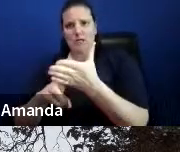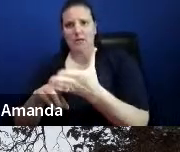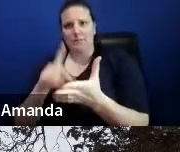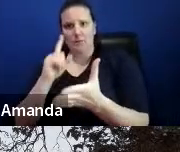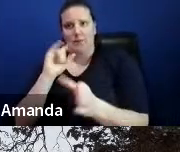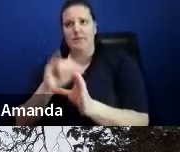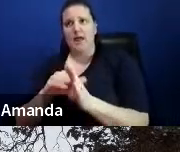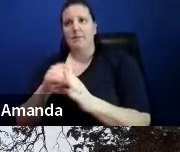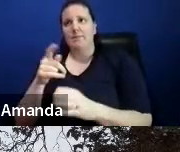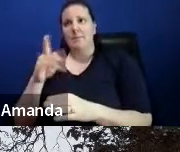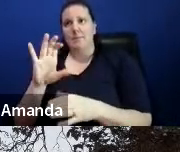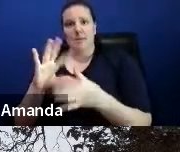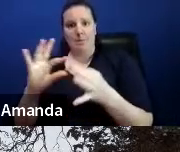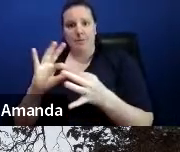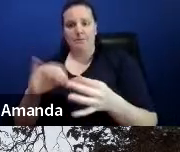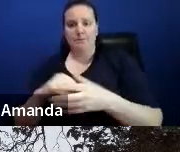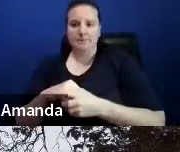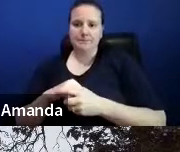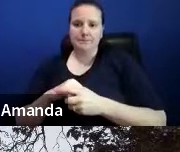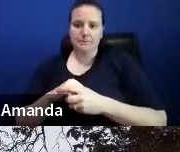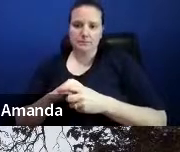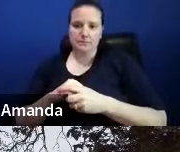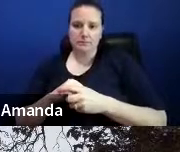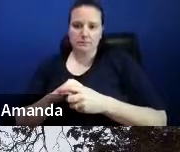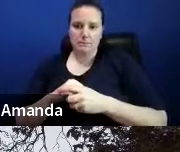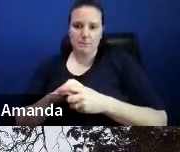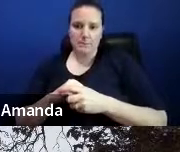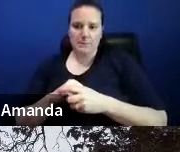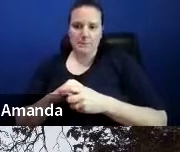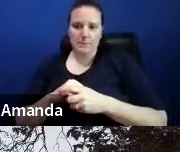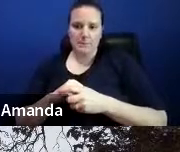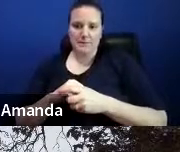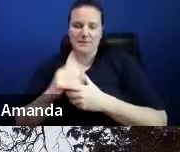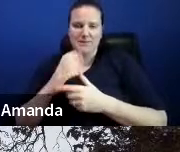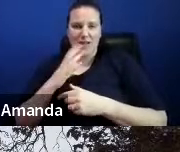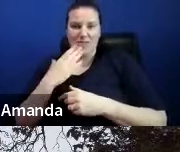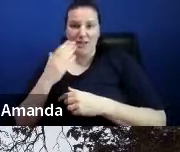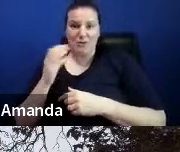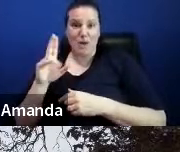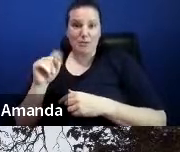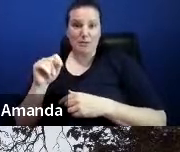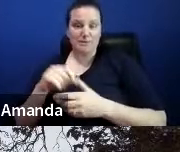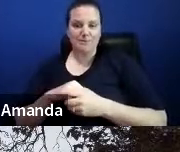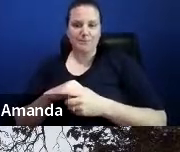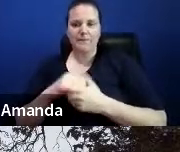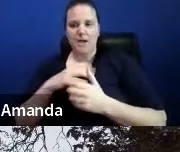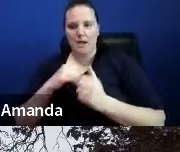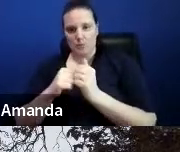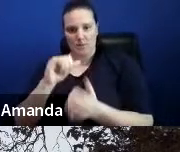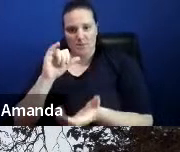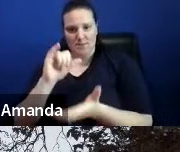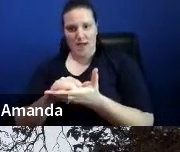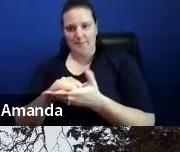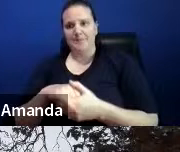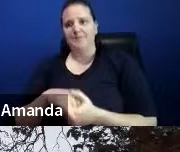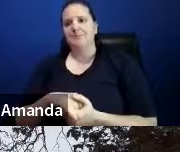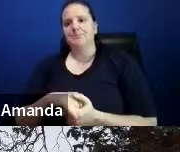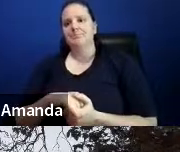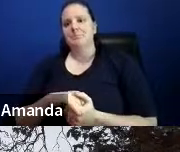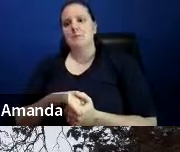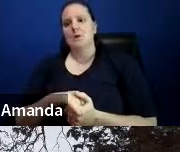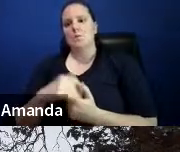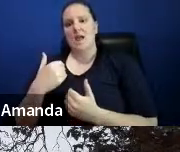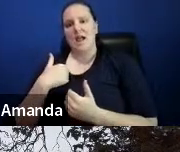in for public comment. Okay. All right. Thank you, Robert. All right. Well, with that, there